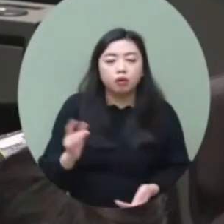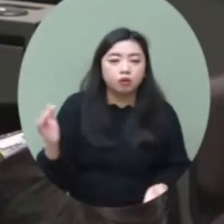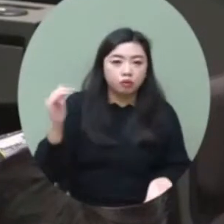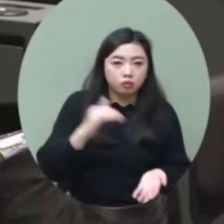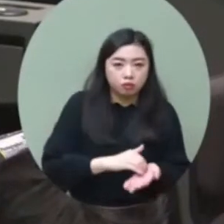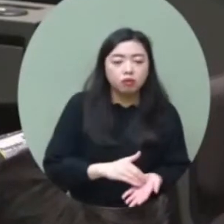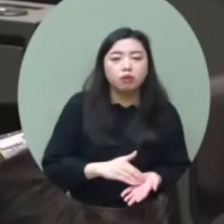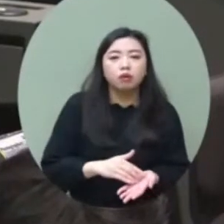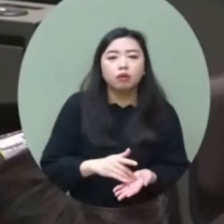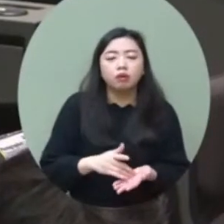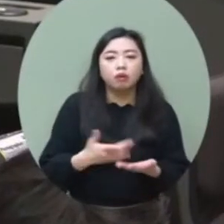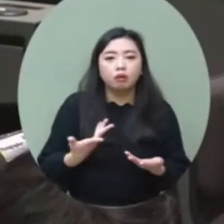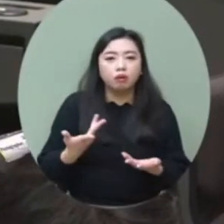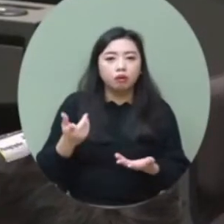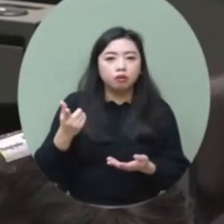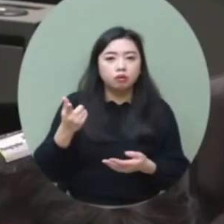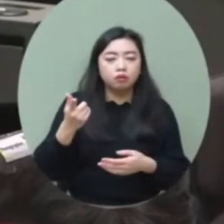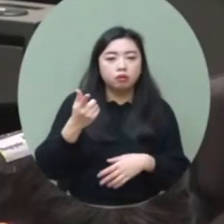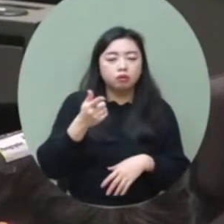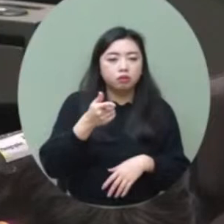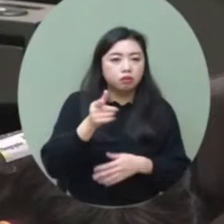at Penny's Bay, and